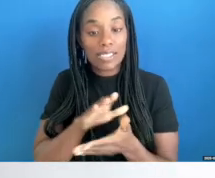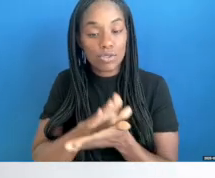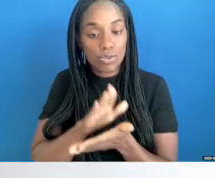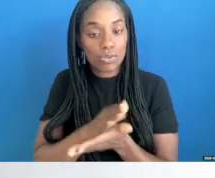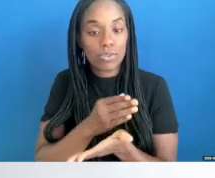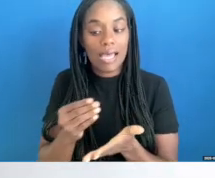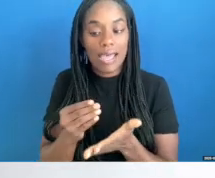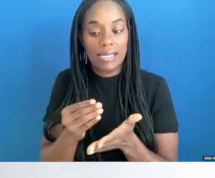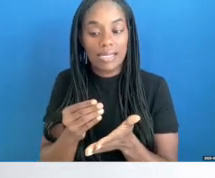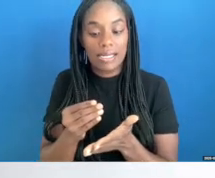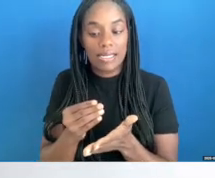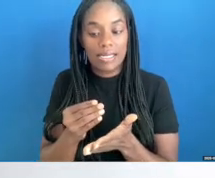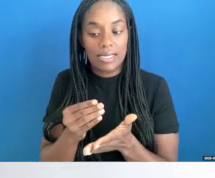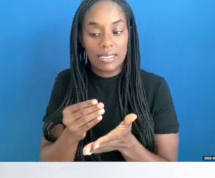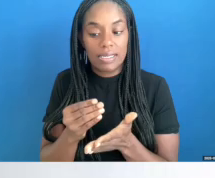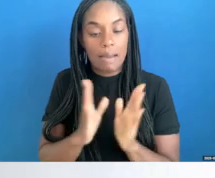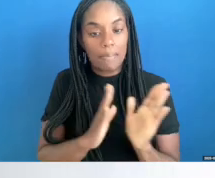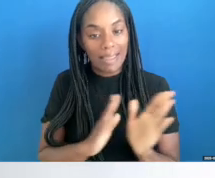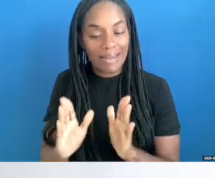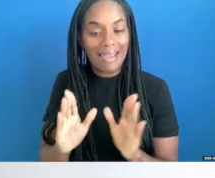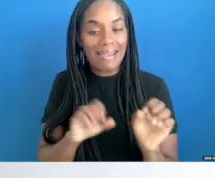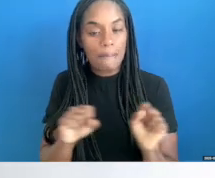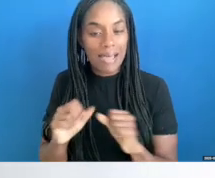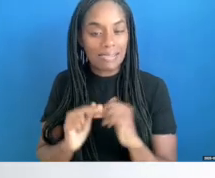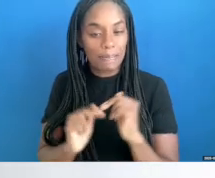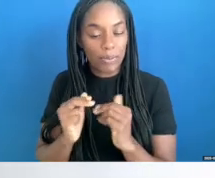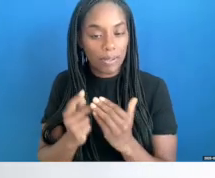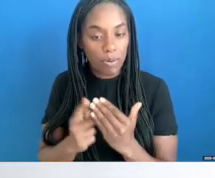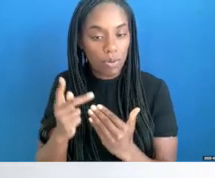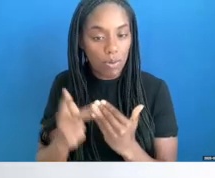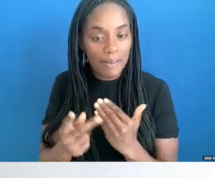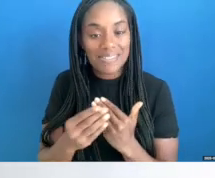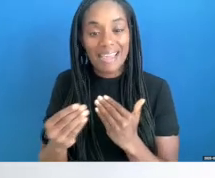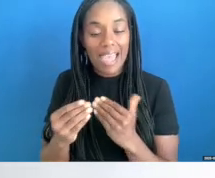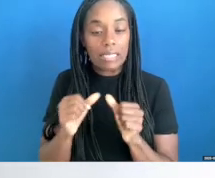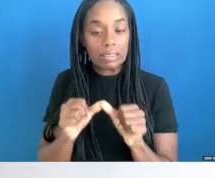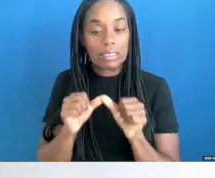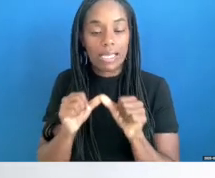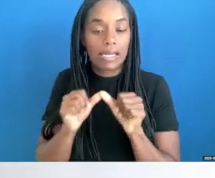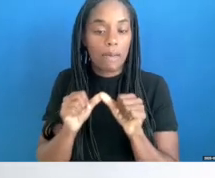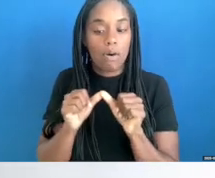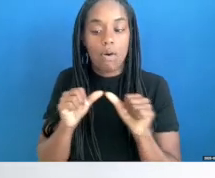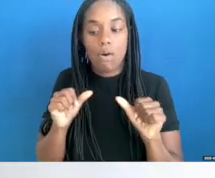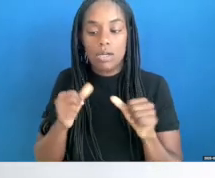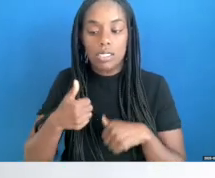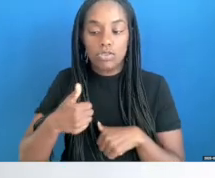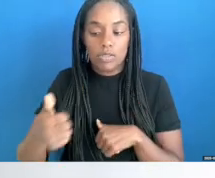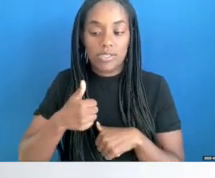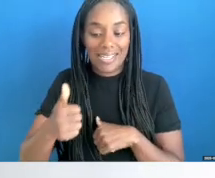and planning and capacity building program, as well as sustainable transportation equity